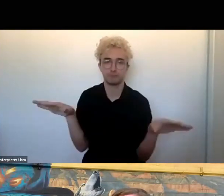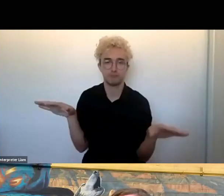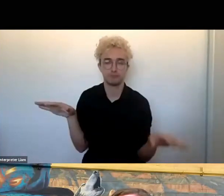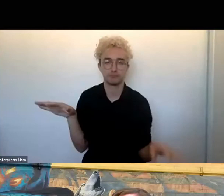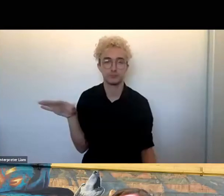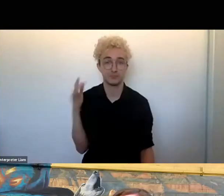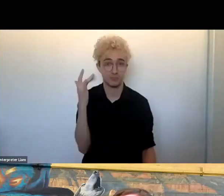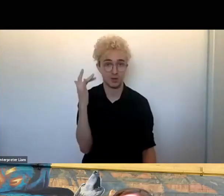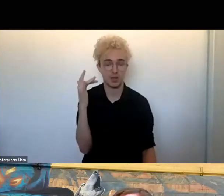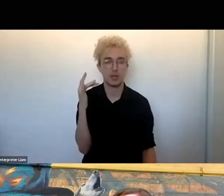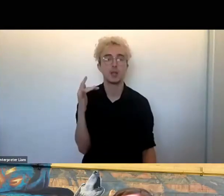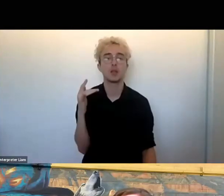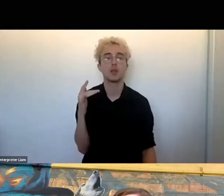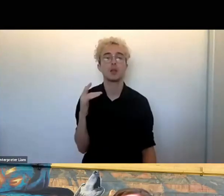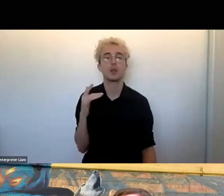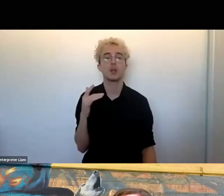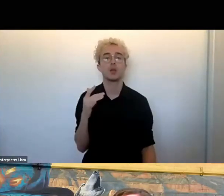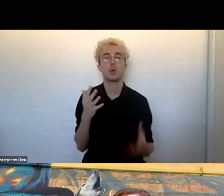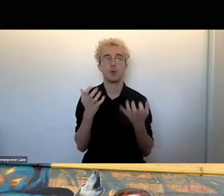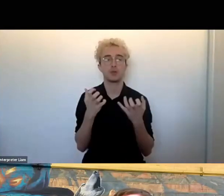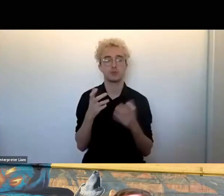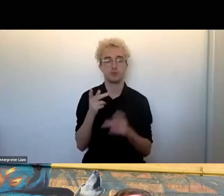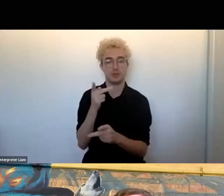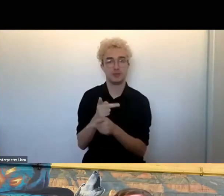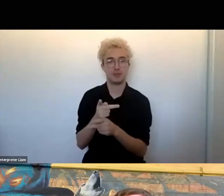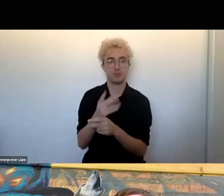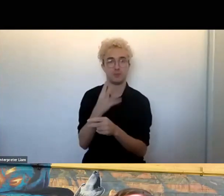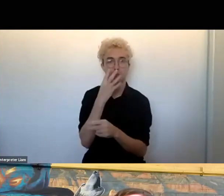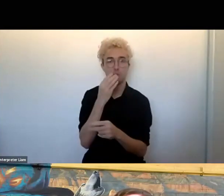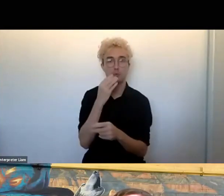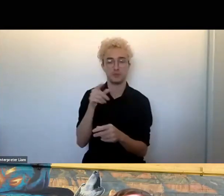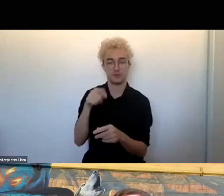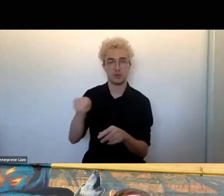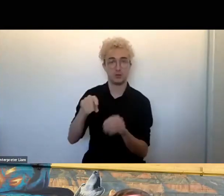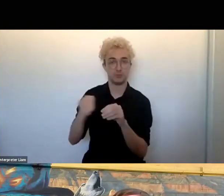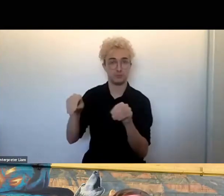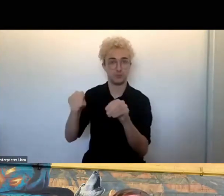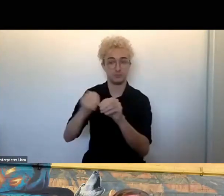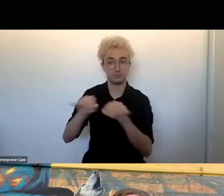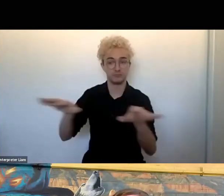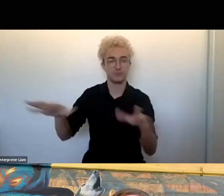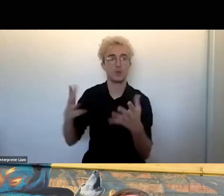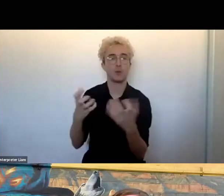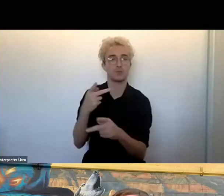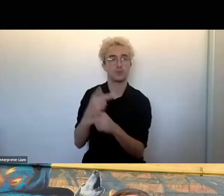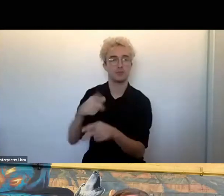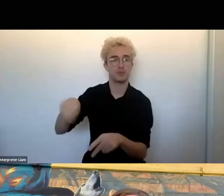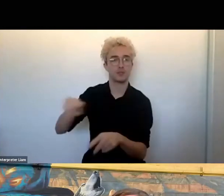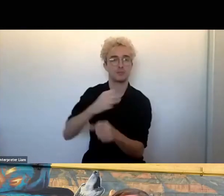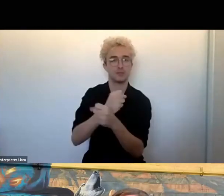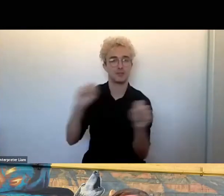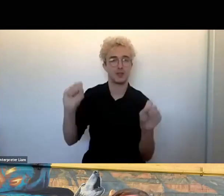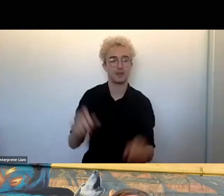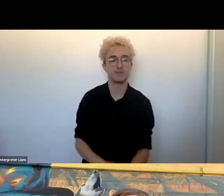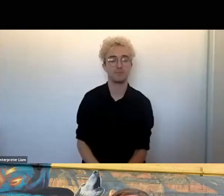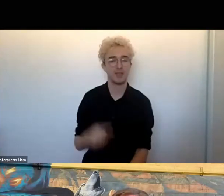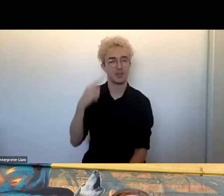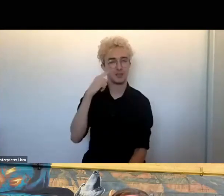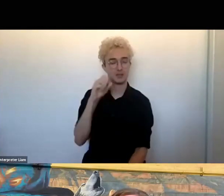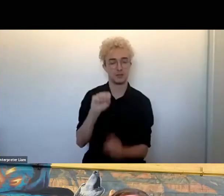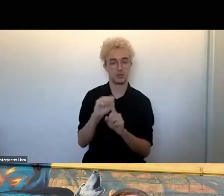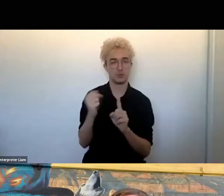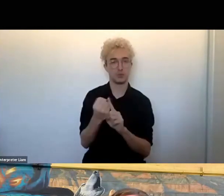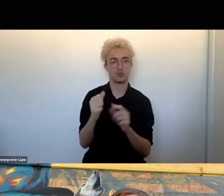can to keep dispersing wolves safe for as long as possible. I think the situation with Anubis was just so